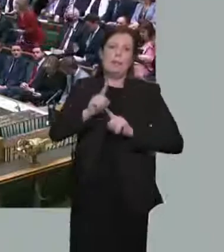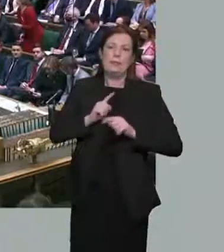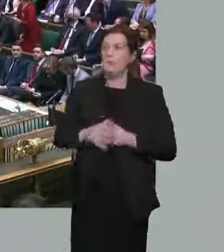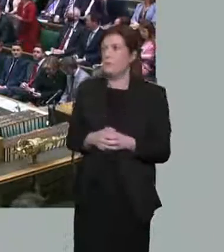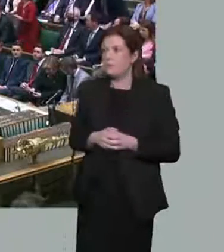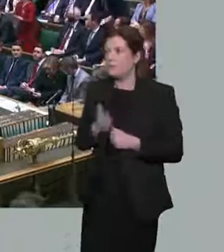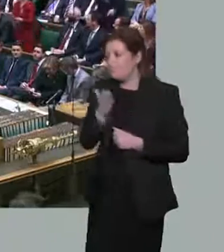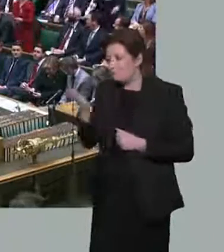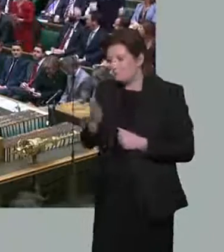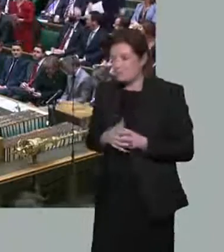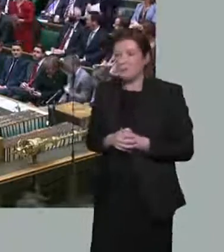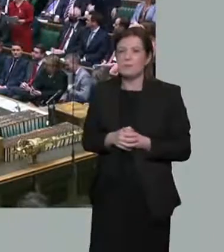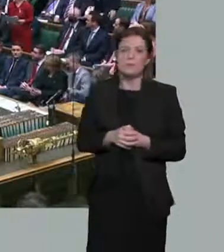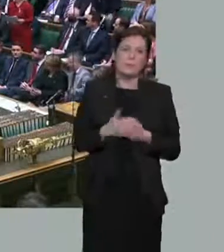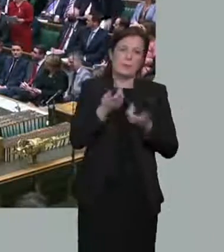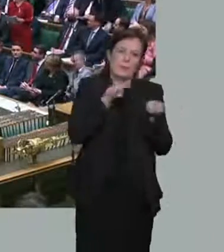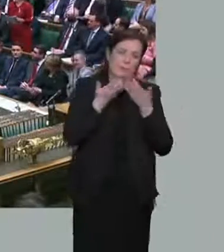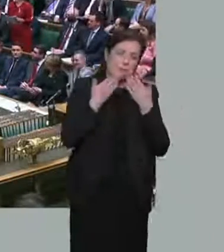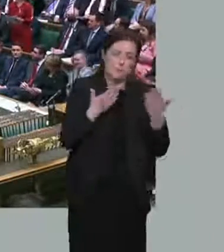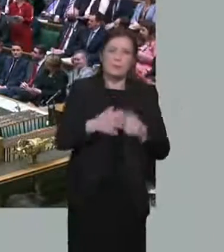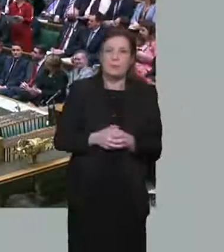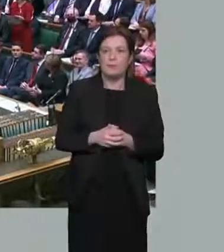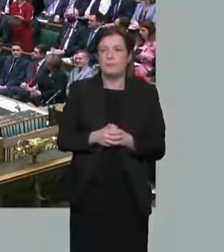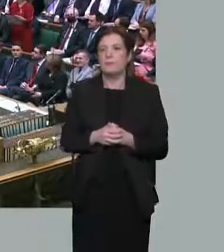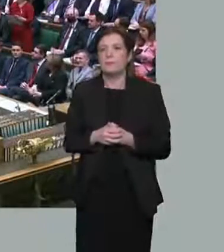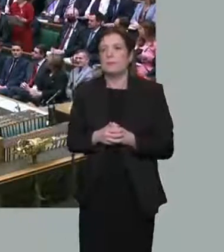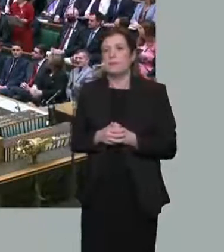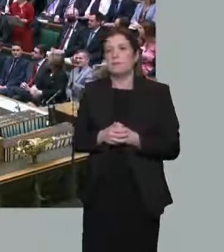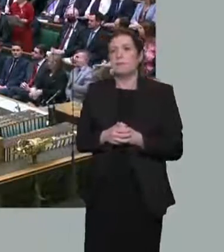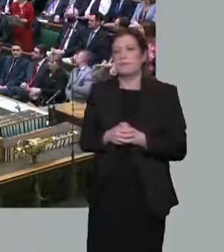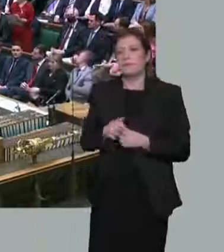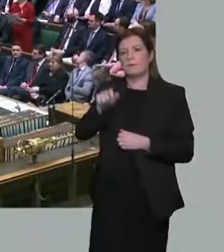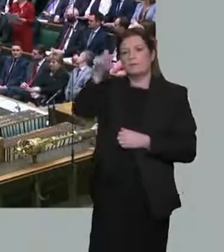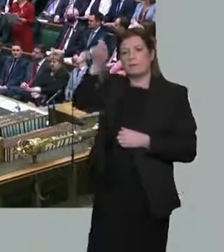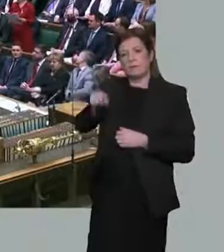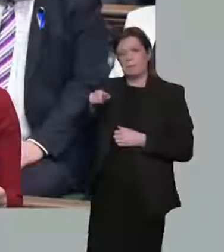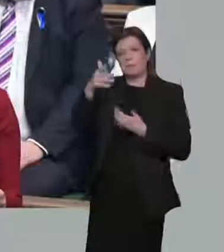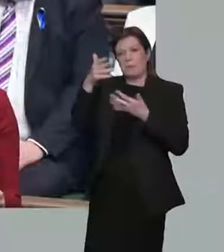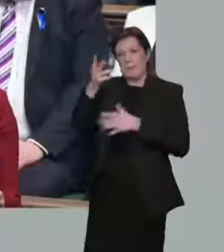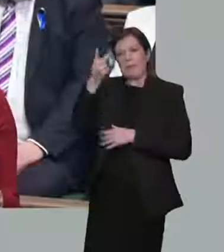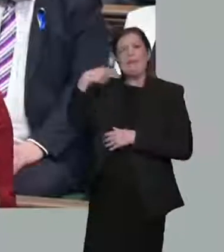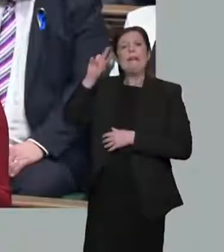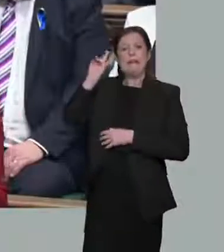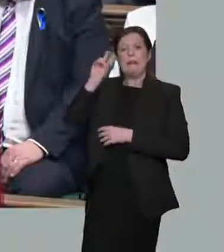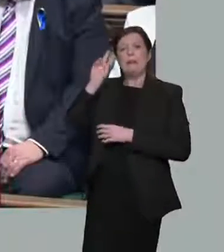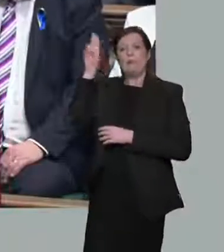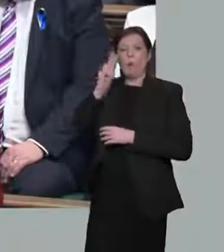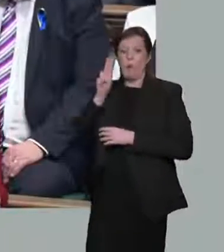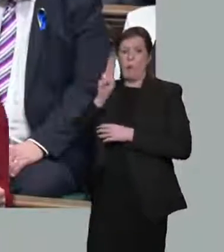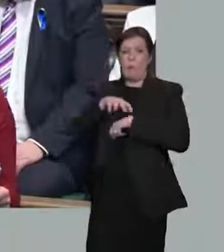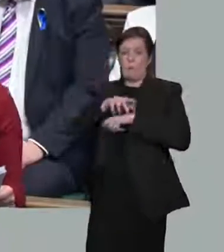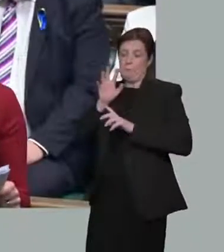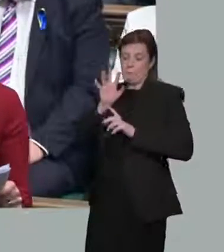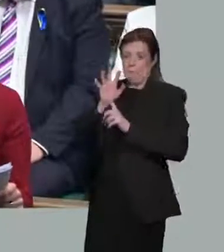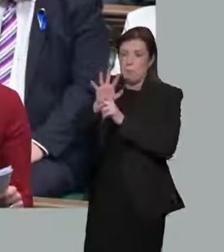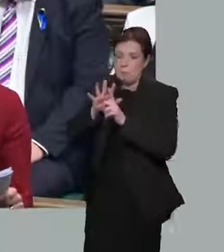Hayes. Thank you, Mr Speaker. The degrading strip search of child Q 2 years ago in a school that should